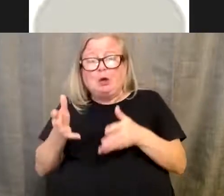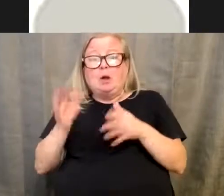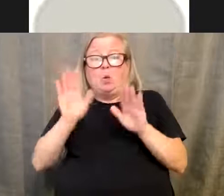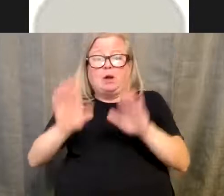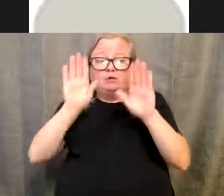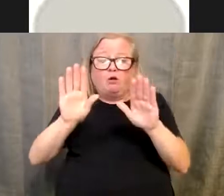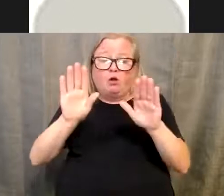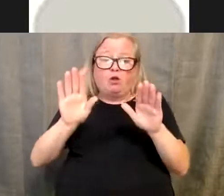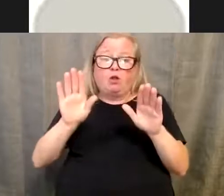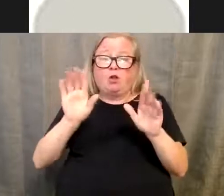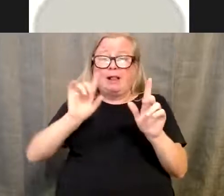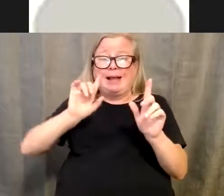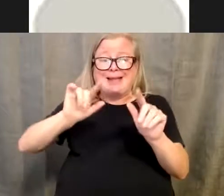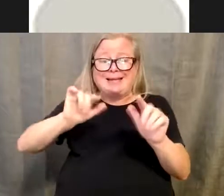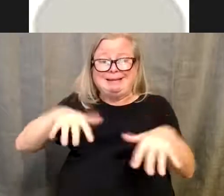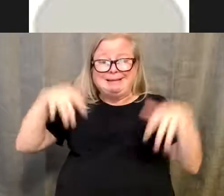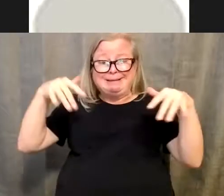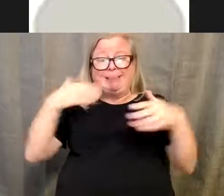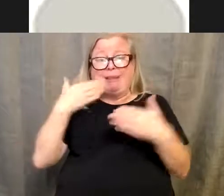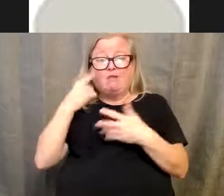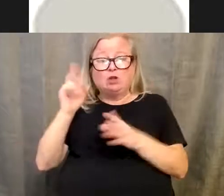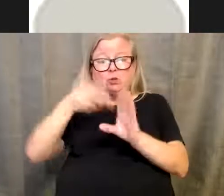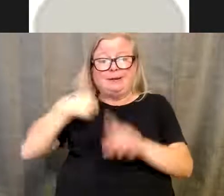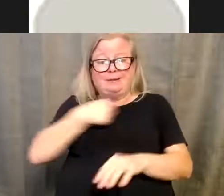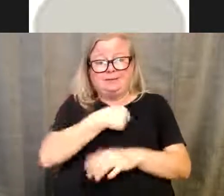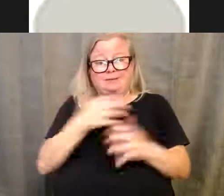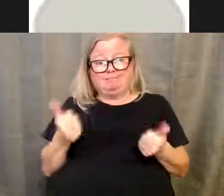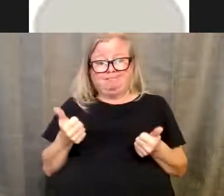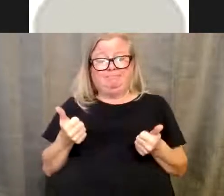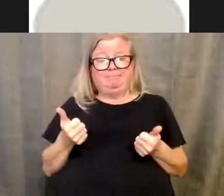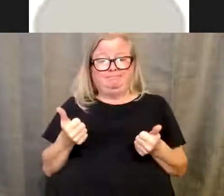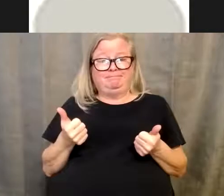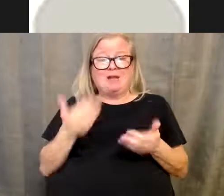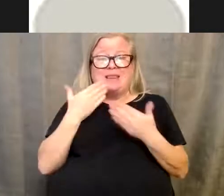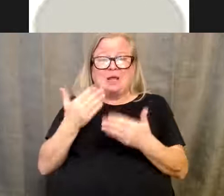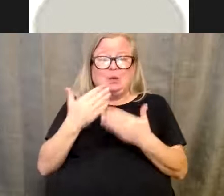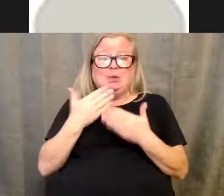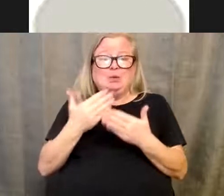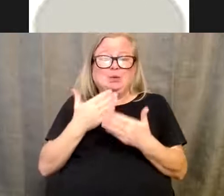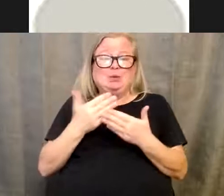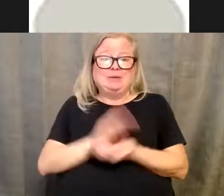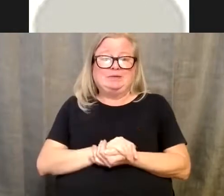wonderful attendees. Thank you all for being here. Thank Thank you you. guys.